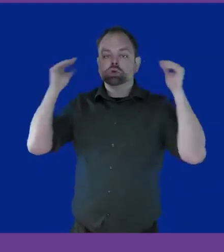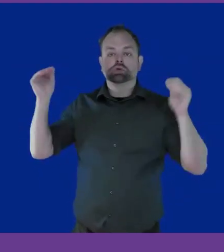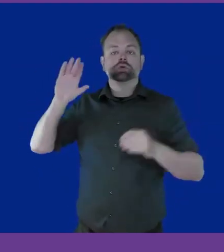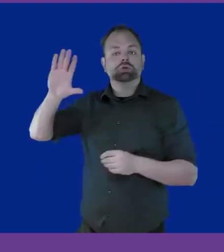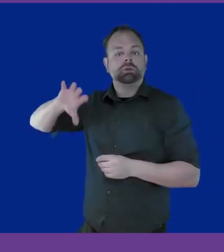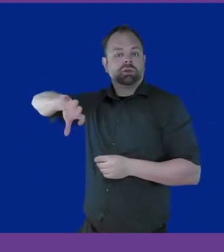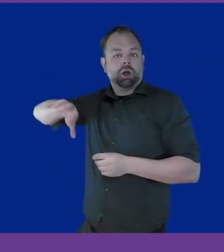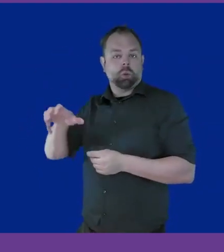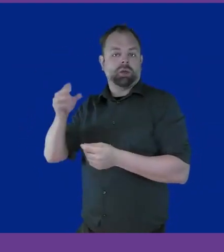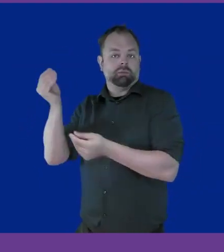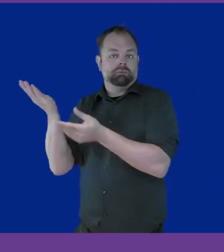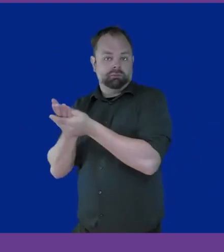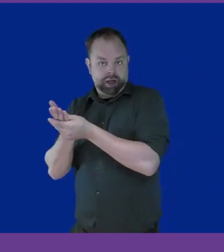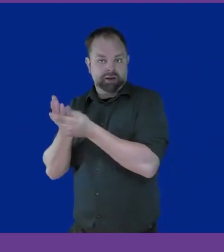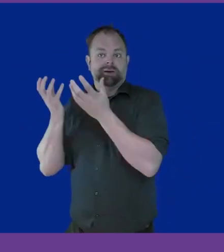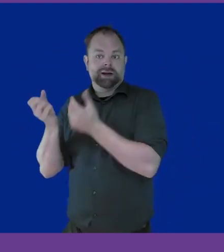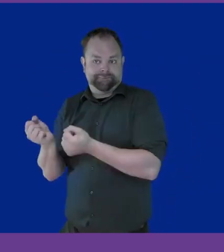a societal